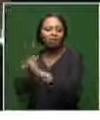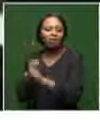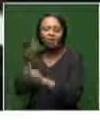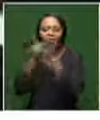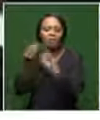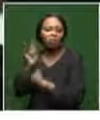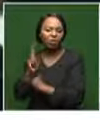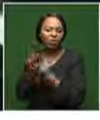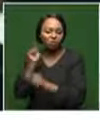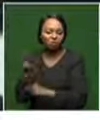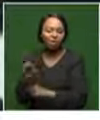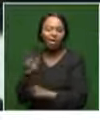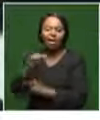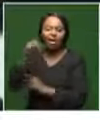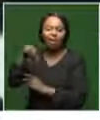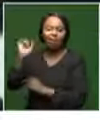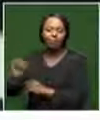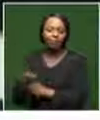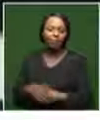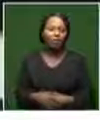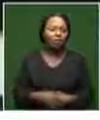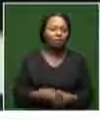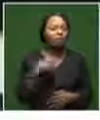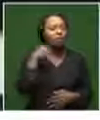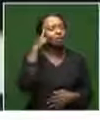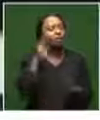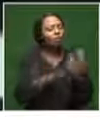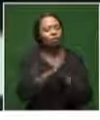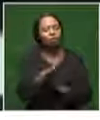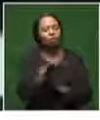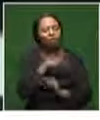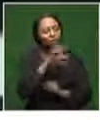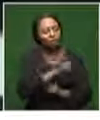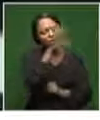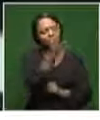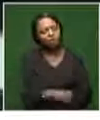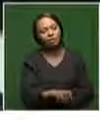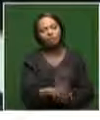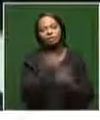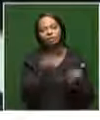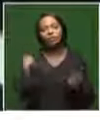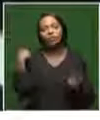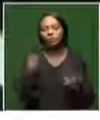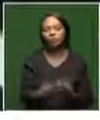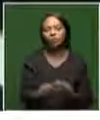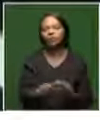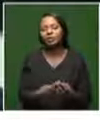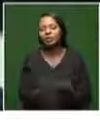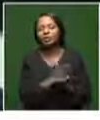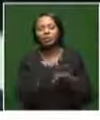I think it's quite important to improve foreign relations, considering South Africa has been in the headlines for some wrong